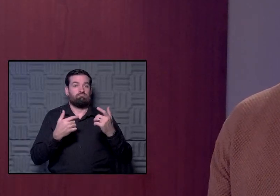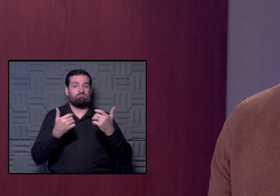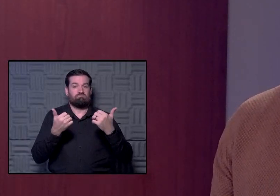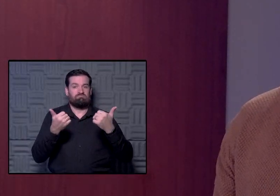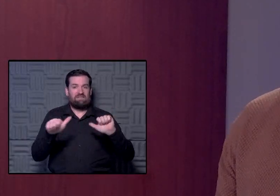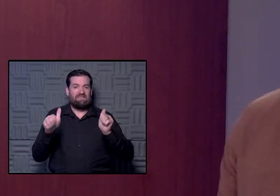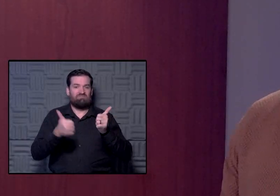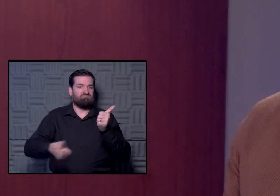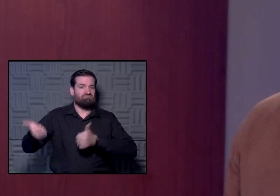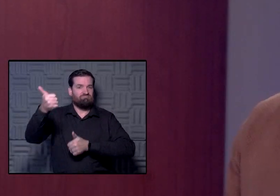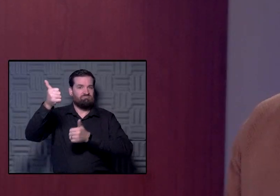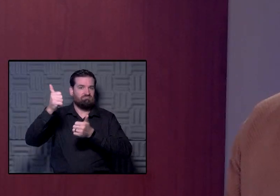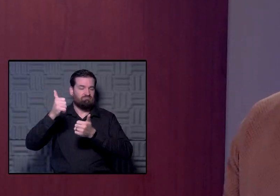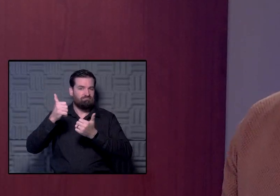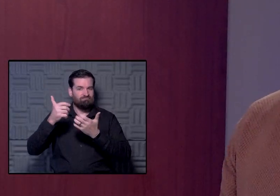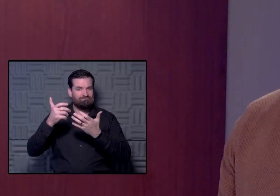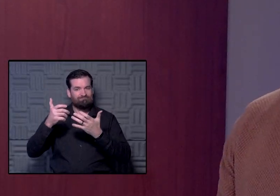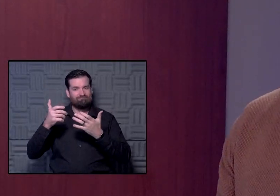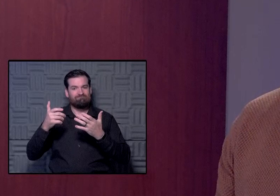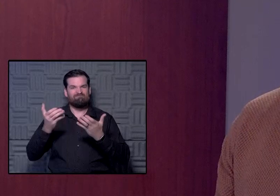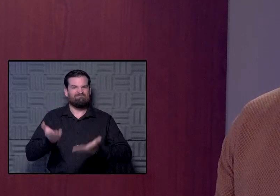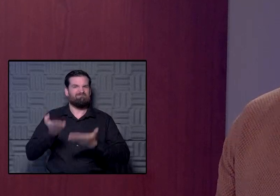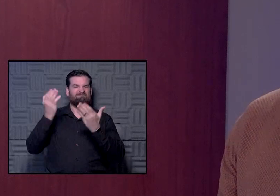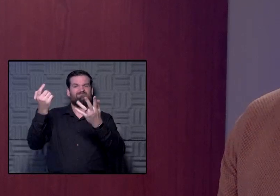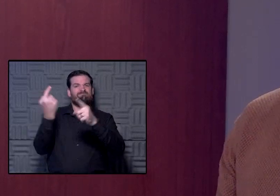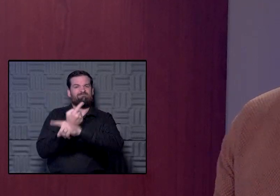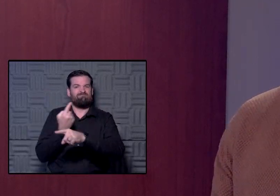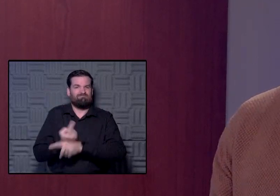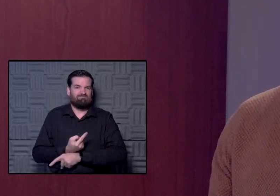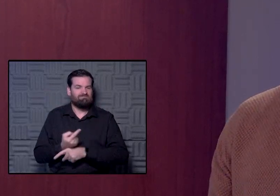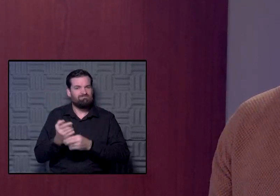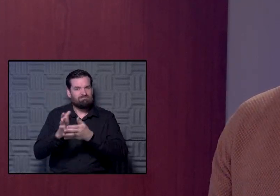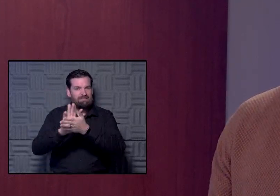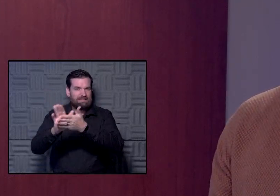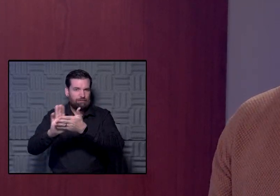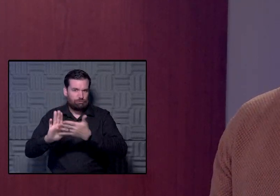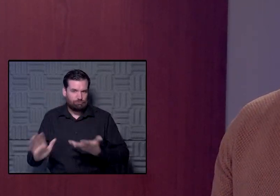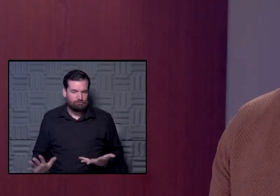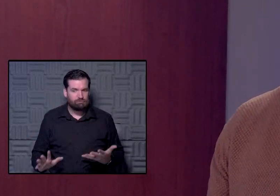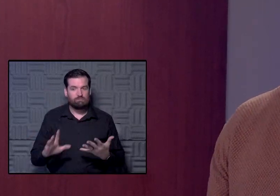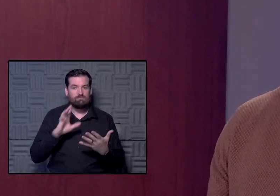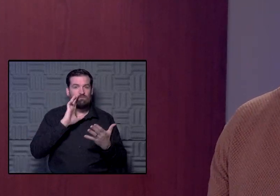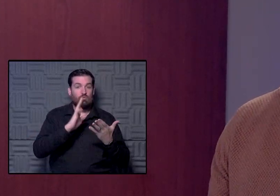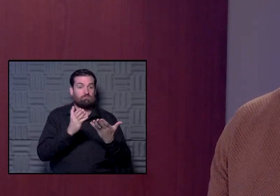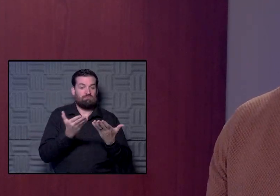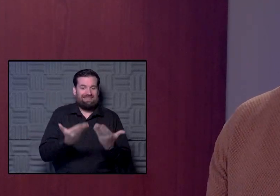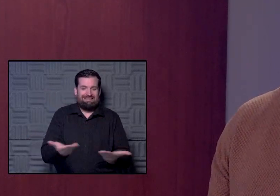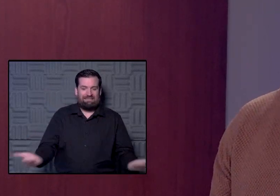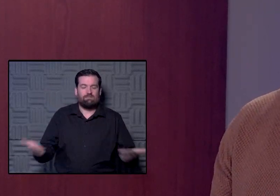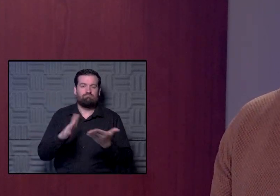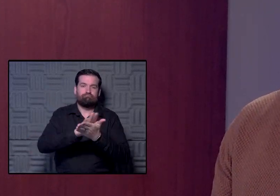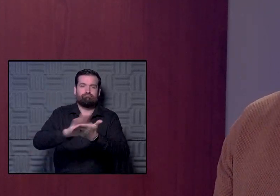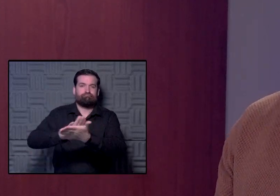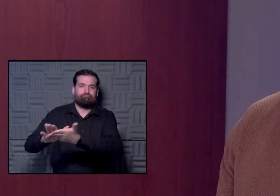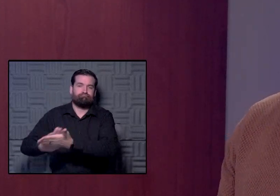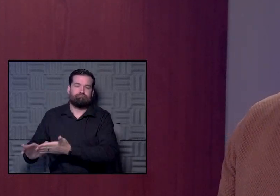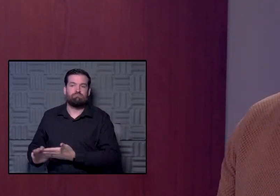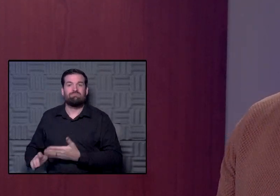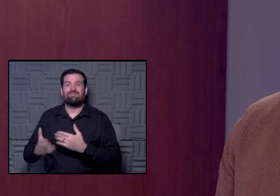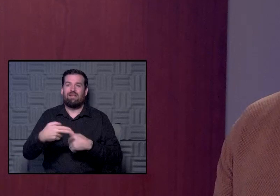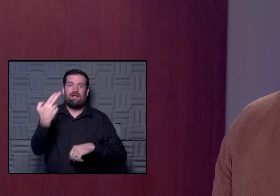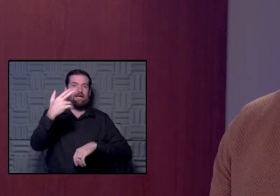has continued to recommend typical household cleaners for cleaning surfaces in your house. You want to focus on